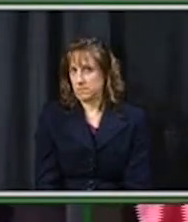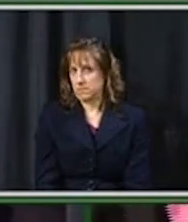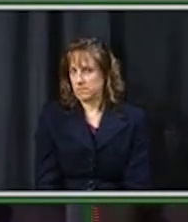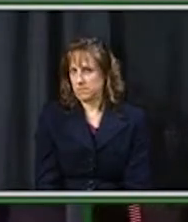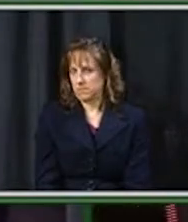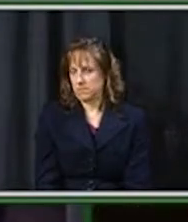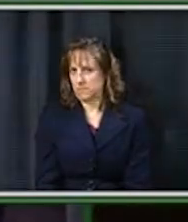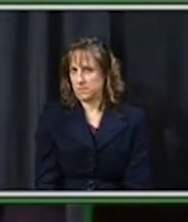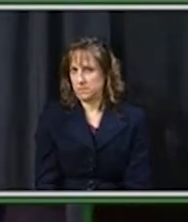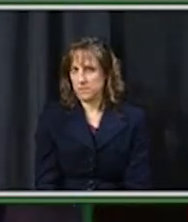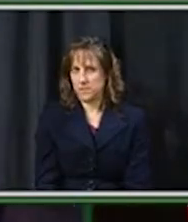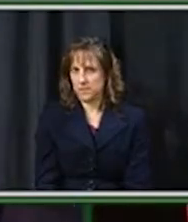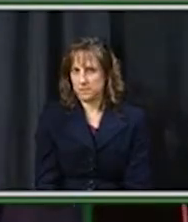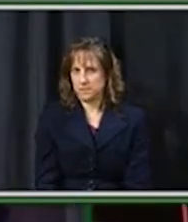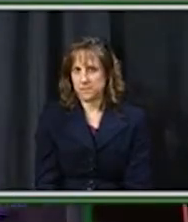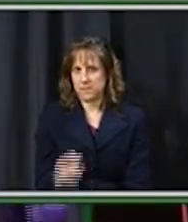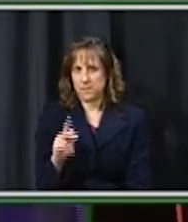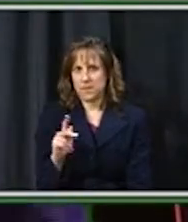Kalei Hie Kablai.